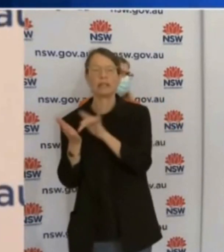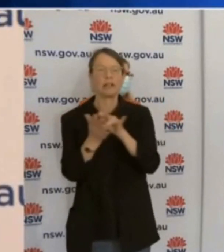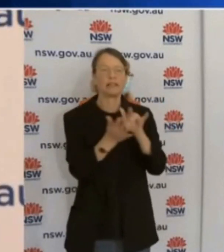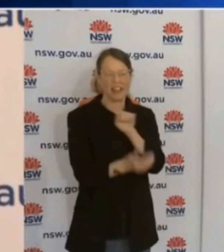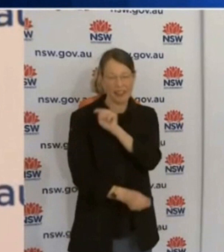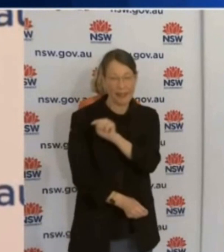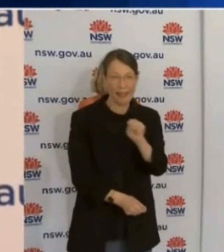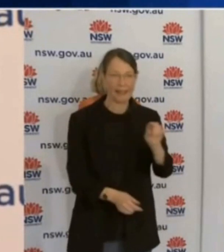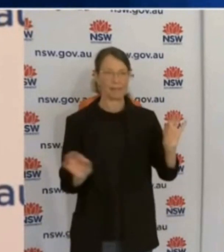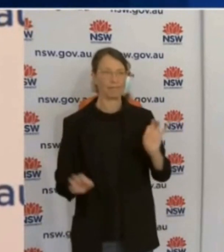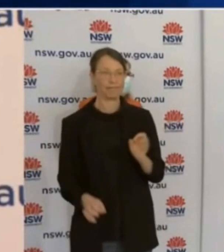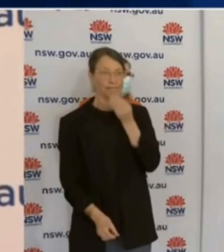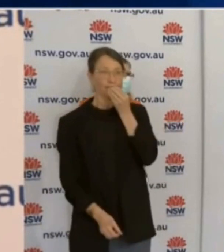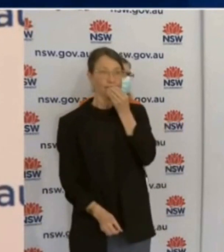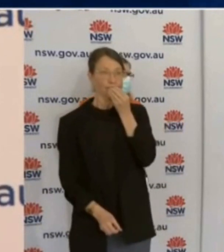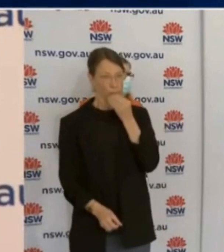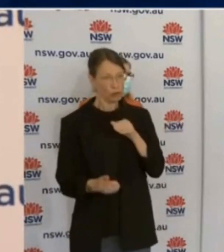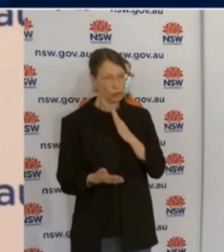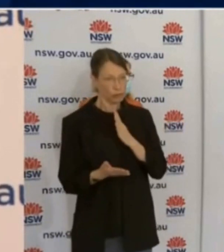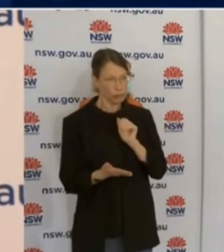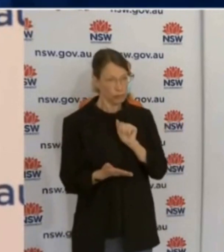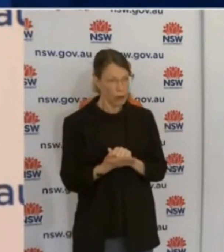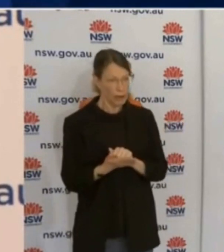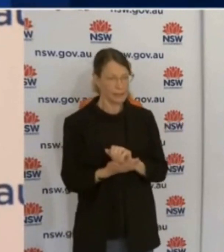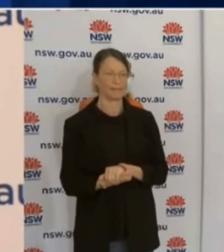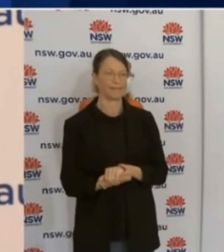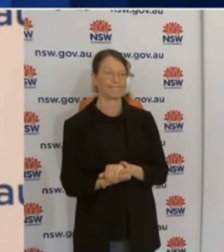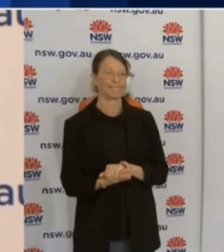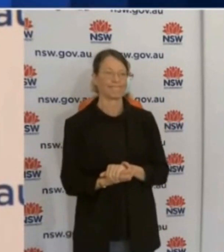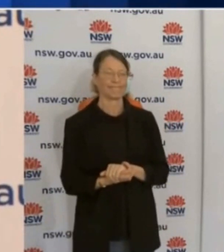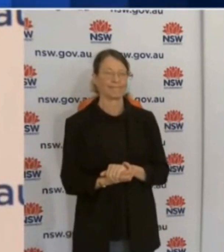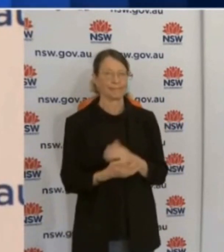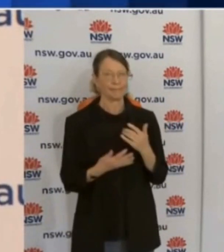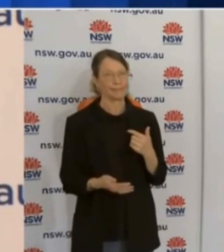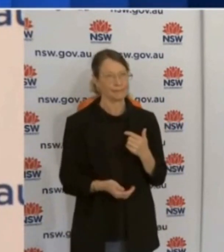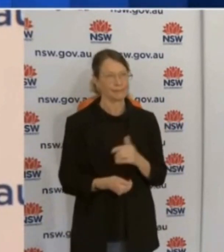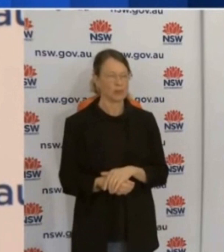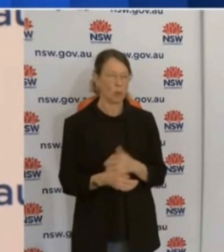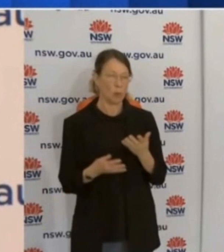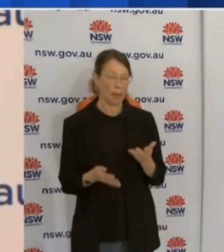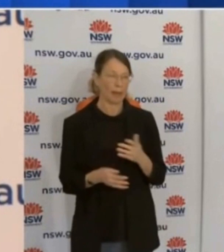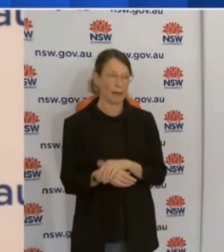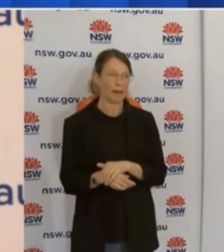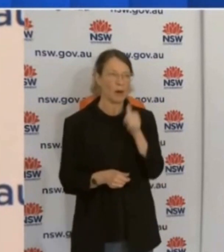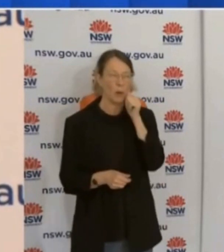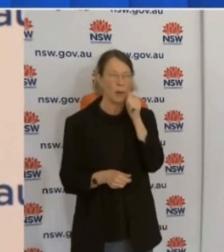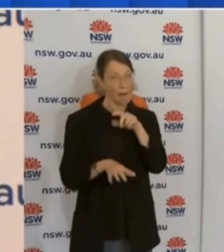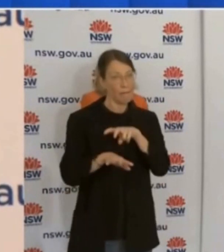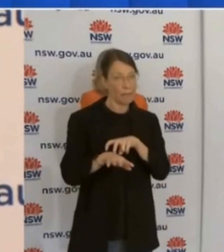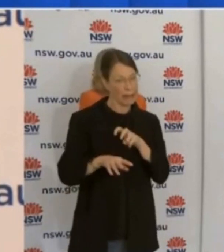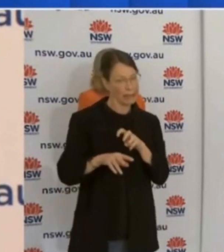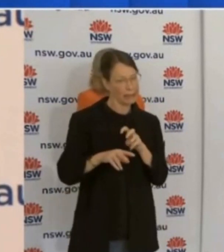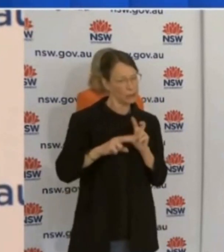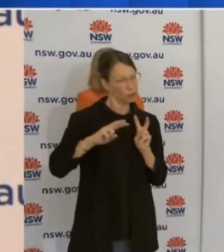refusing to cooperate. Is that the case? As the former Attorney General in the state, I'm very conscious of the fact that when police are undertaking